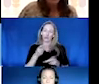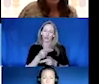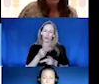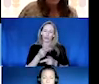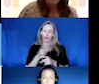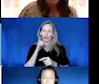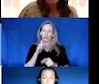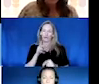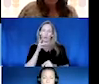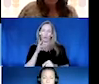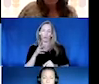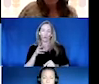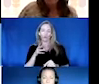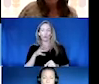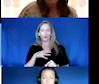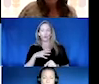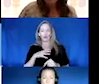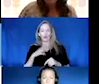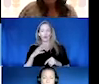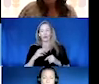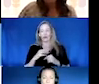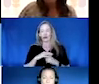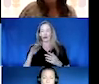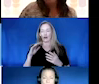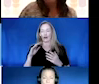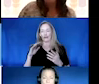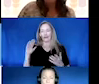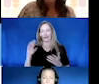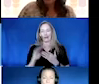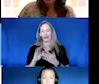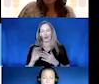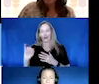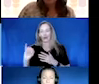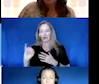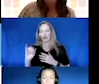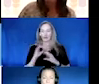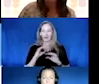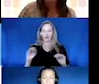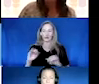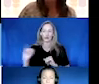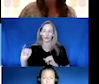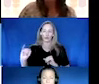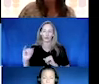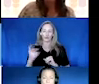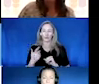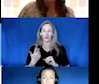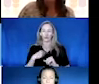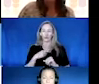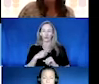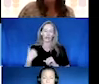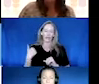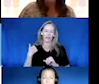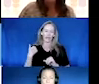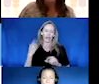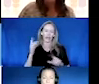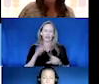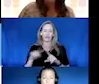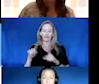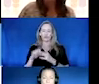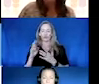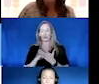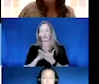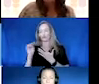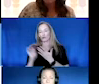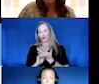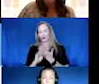or in otherwise need of help. So we do have a specific sliding fee program, which also included these